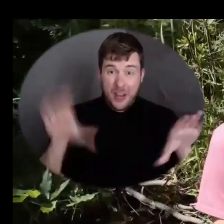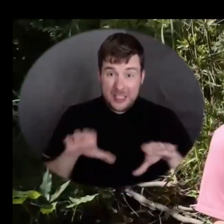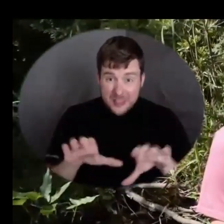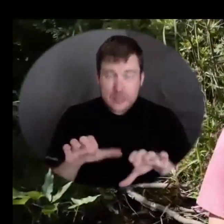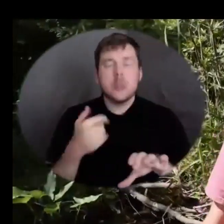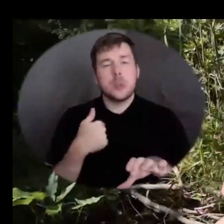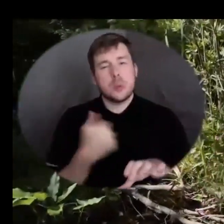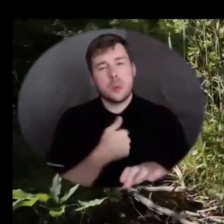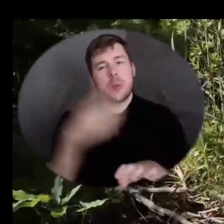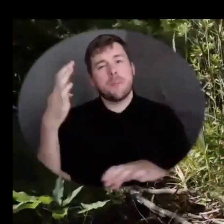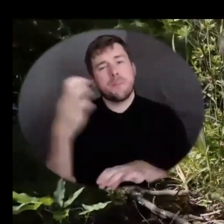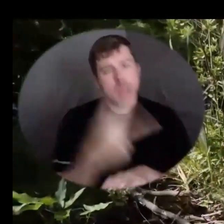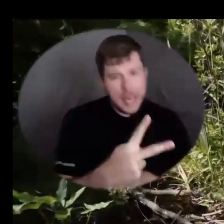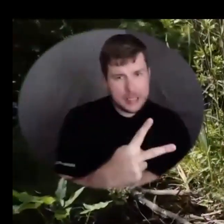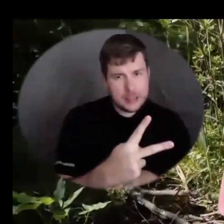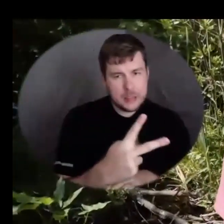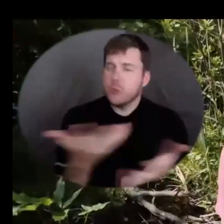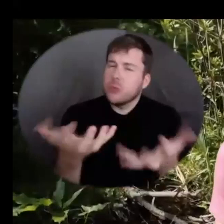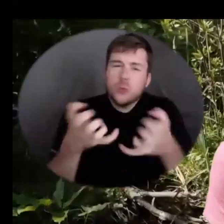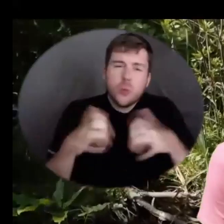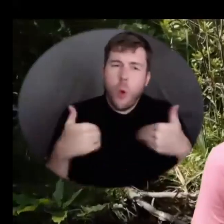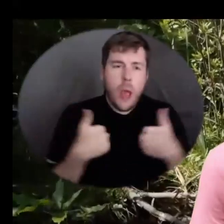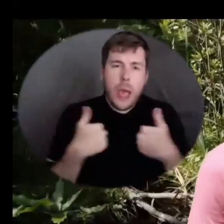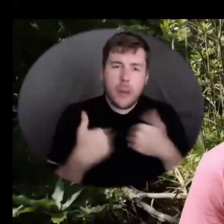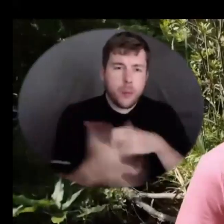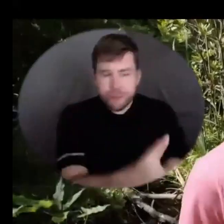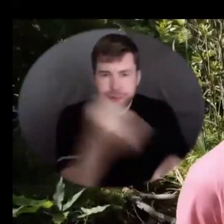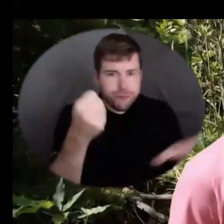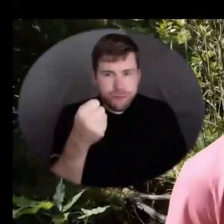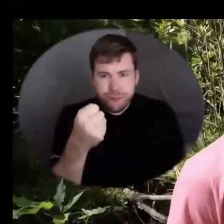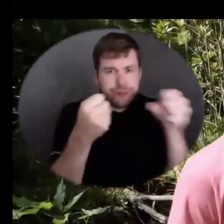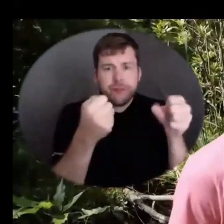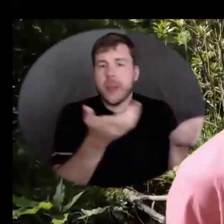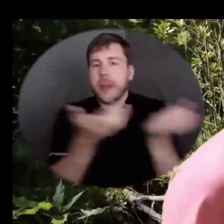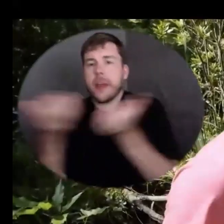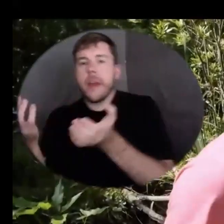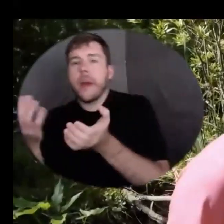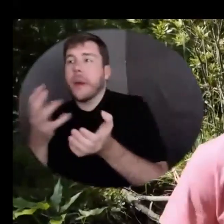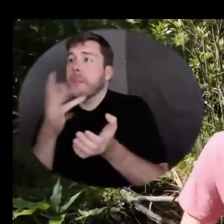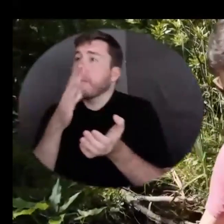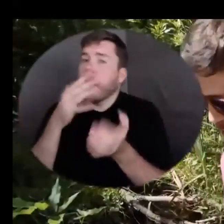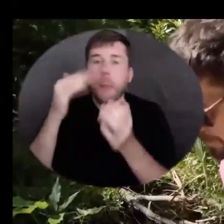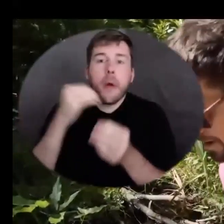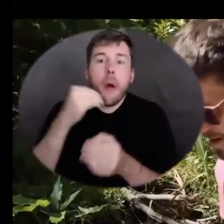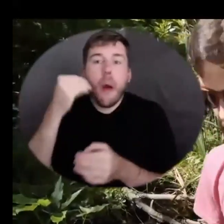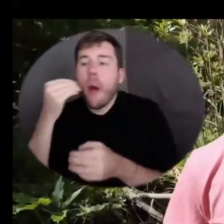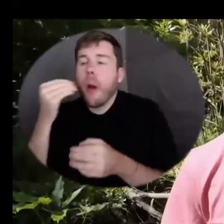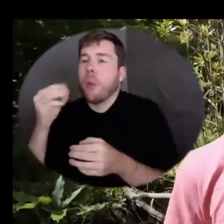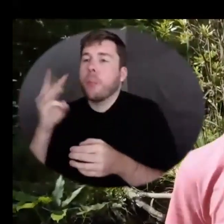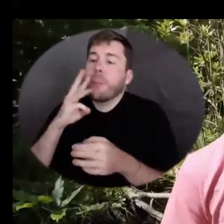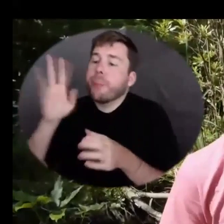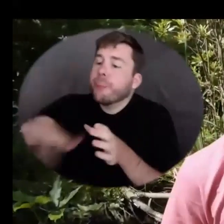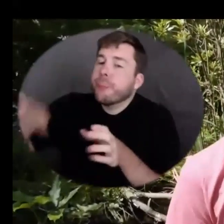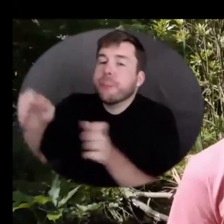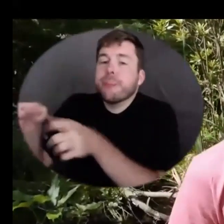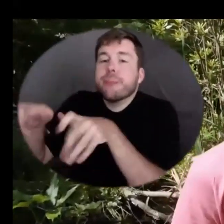that you're putting them back approximately where you found them. You don't want to remove these and carry them to your Aunt Nana next door and drop them in her pond, because then you're